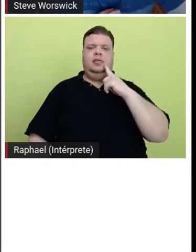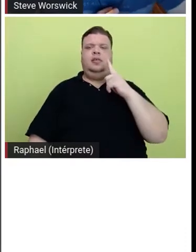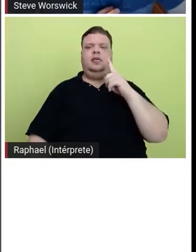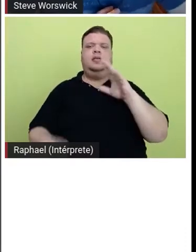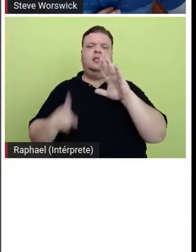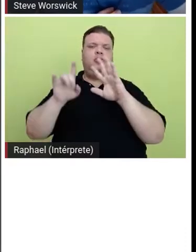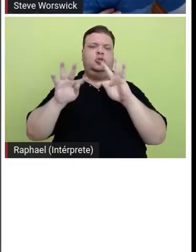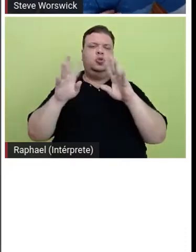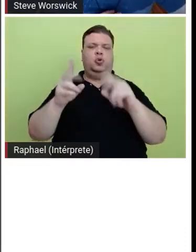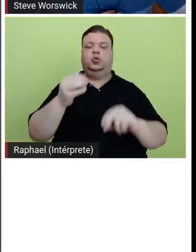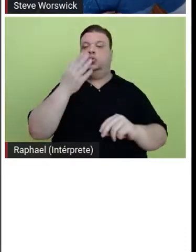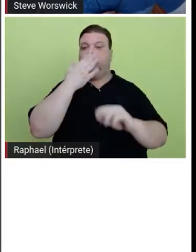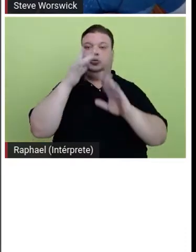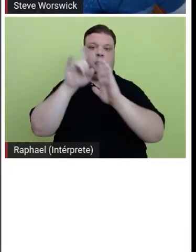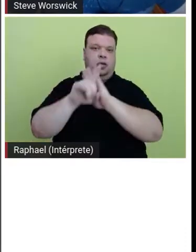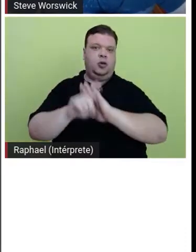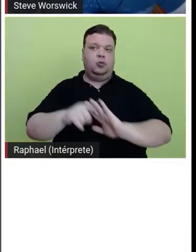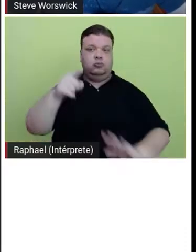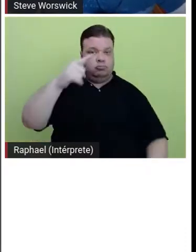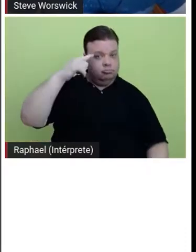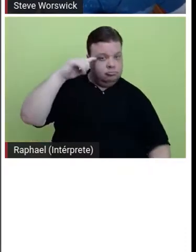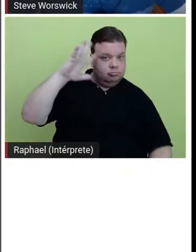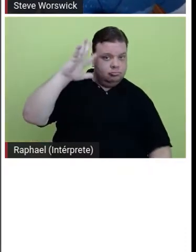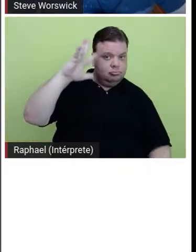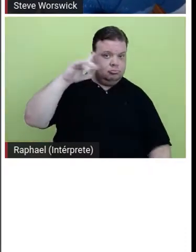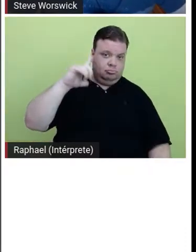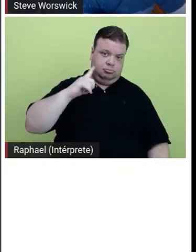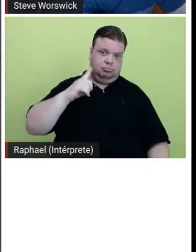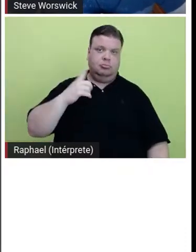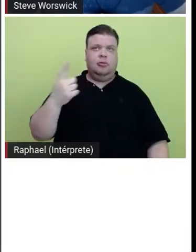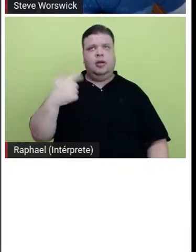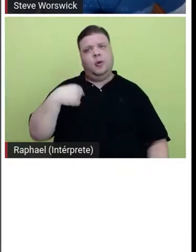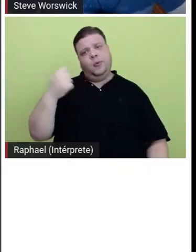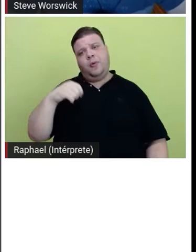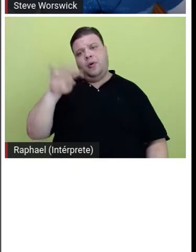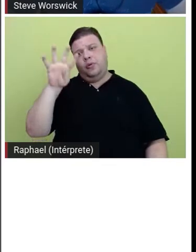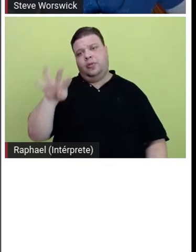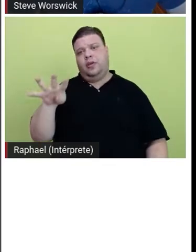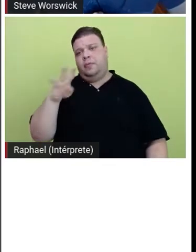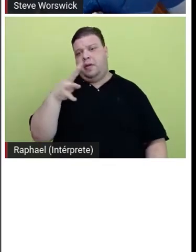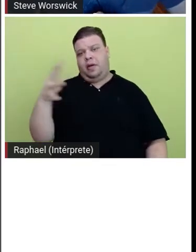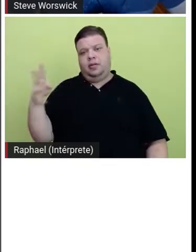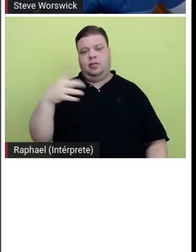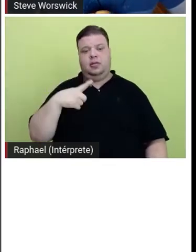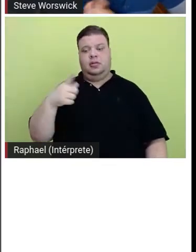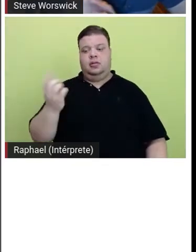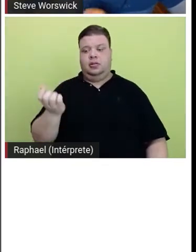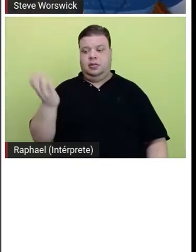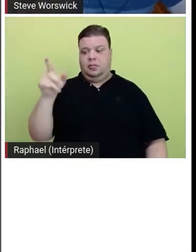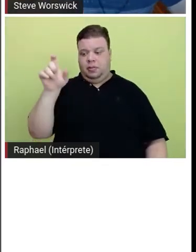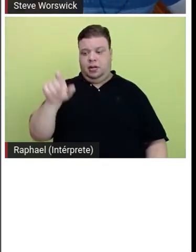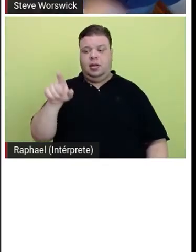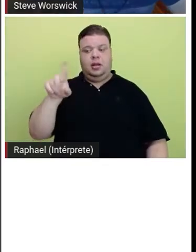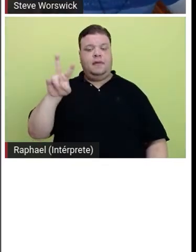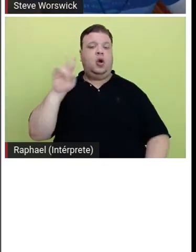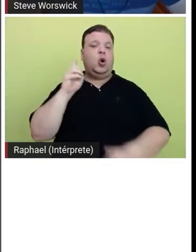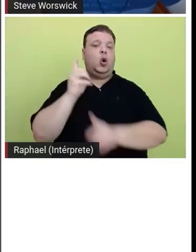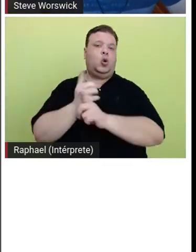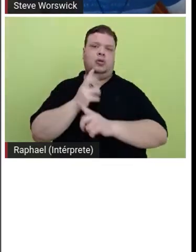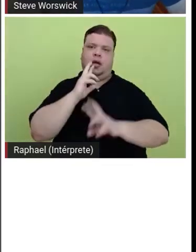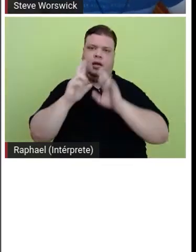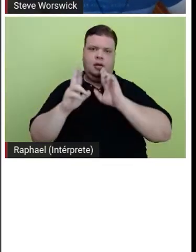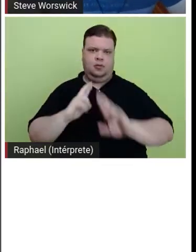just an example of one for the word tree, but you get chair, and river, and dog, and aeroplane, and everything else in between.